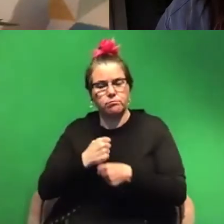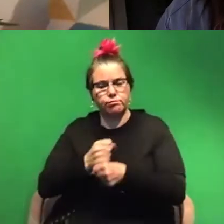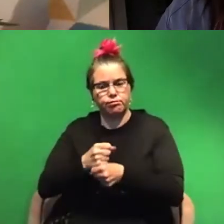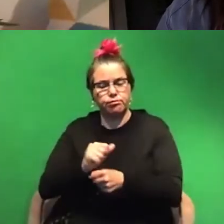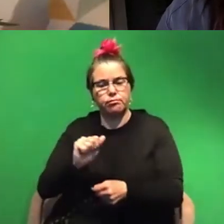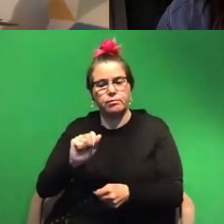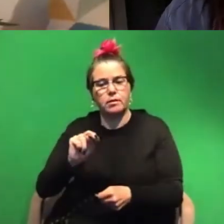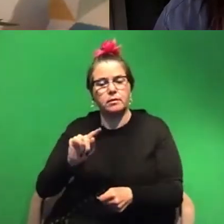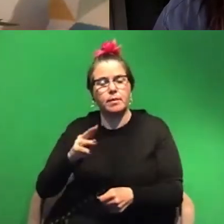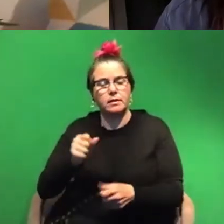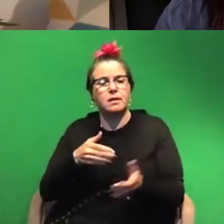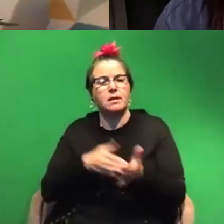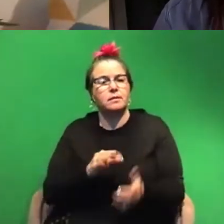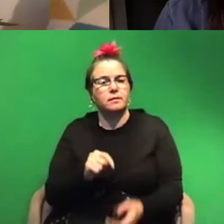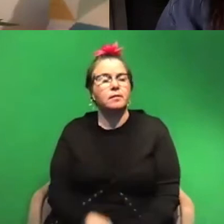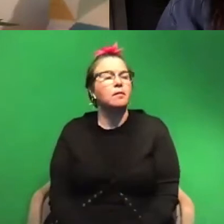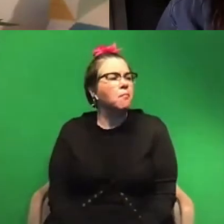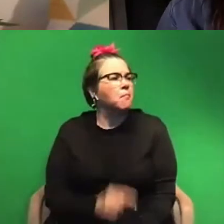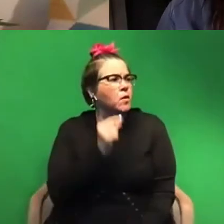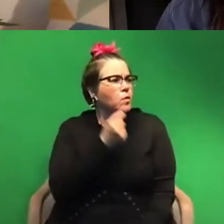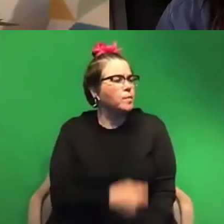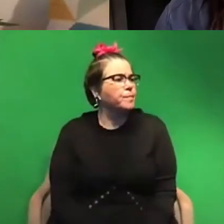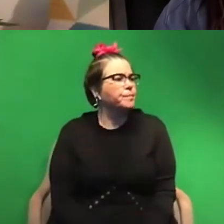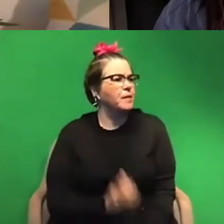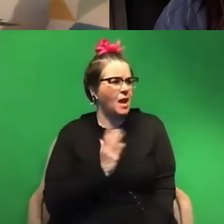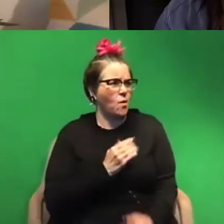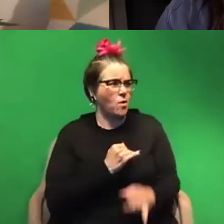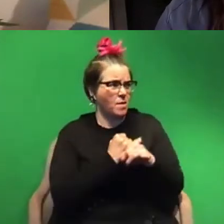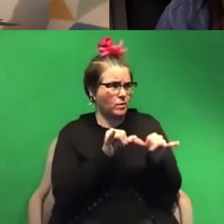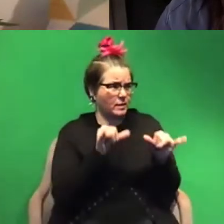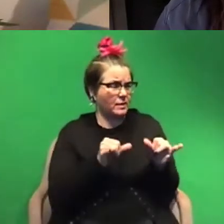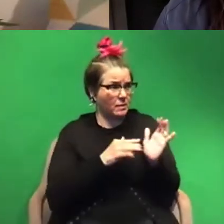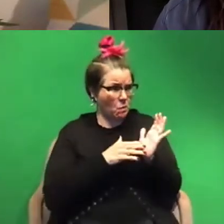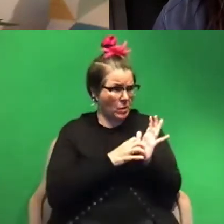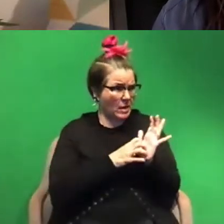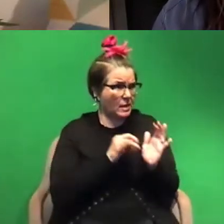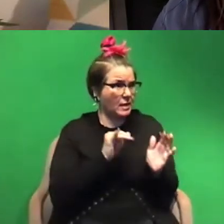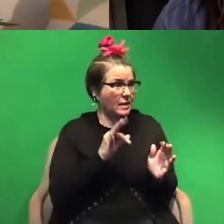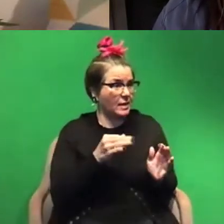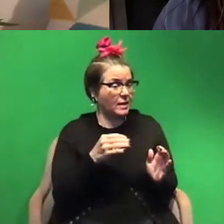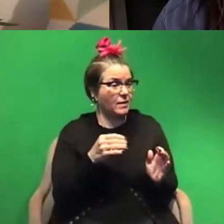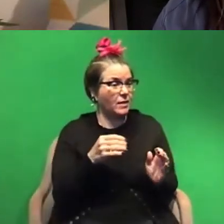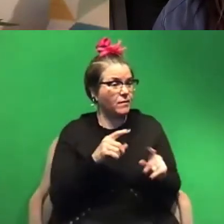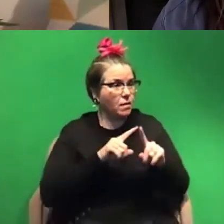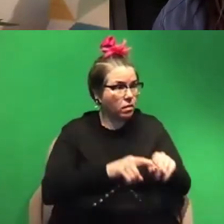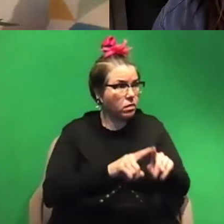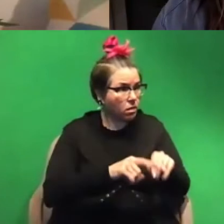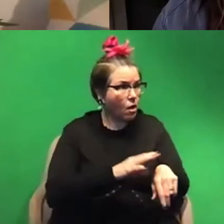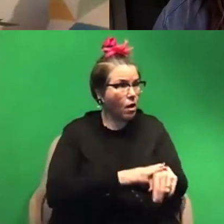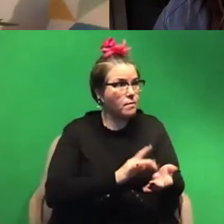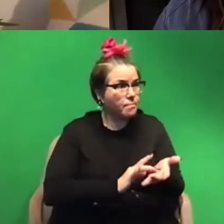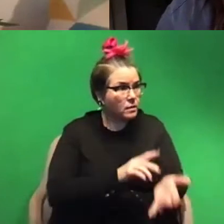it. Cool. Would our immune system weaken if we relied too much on medicine and shots,